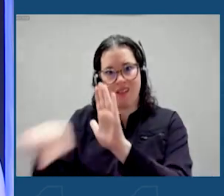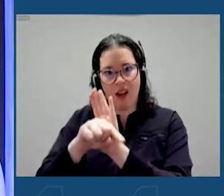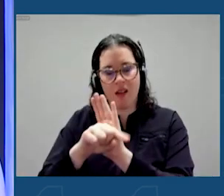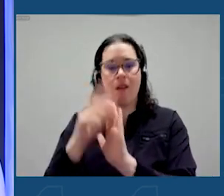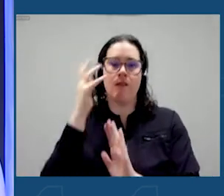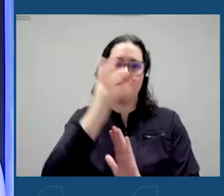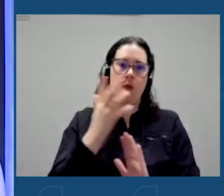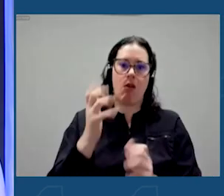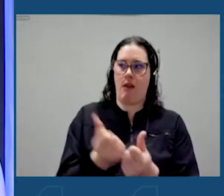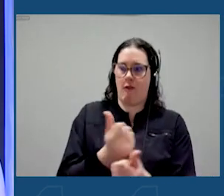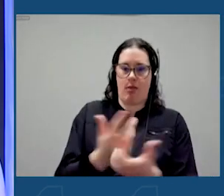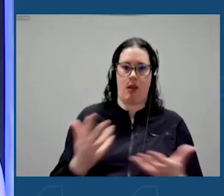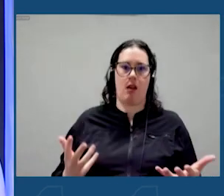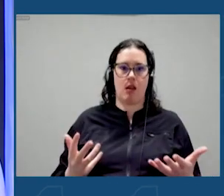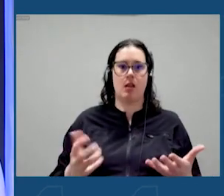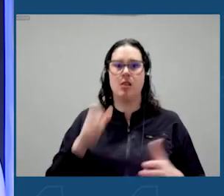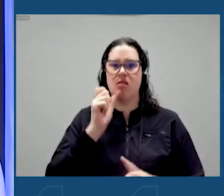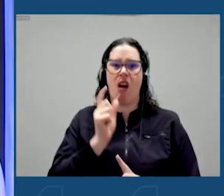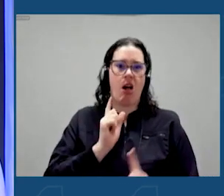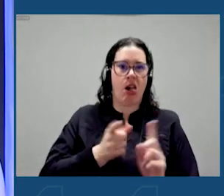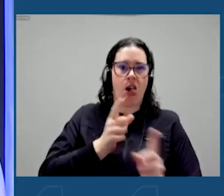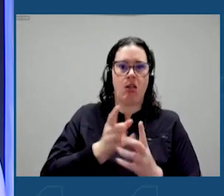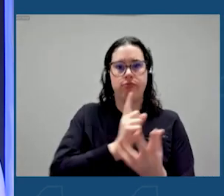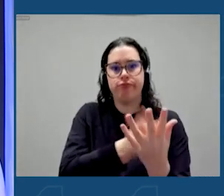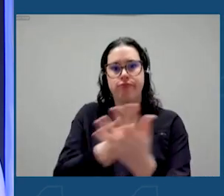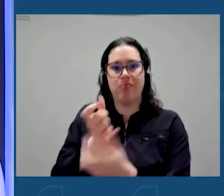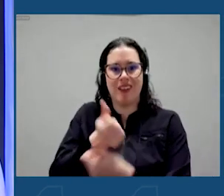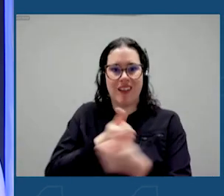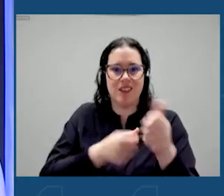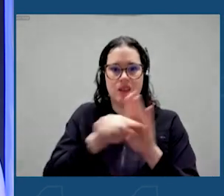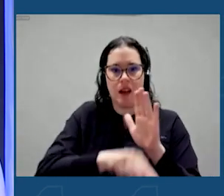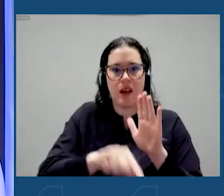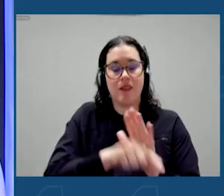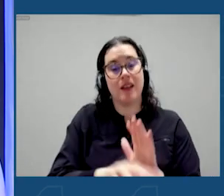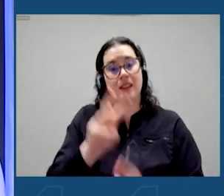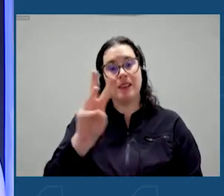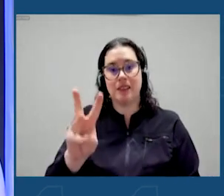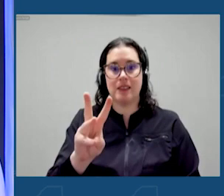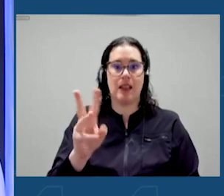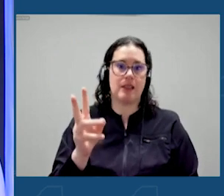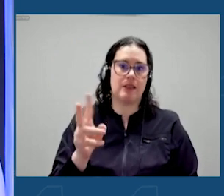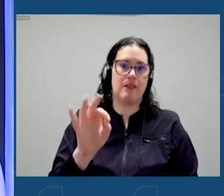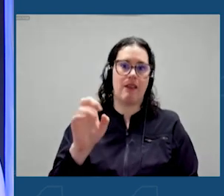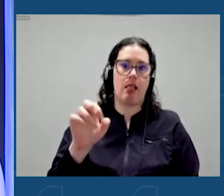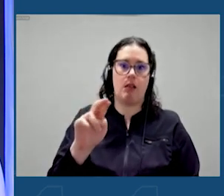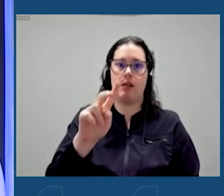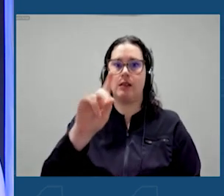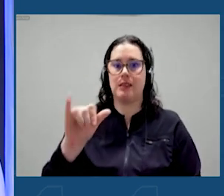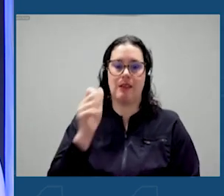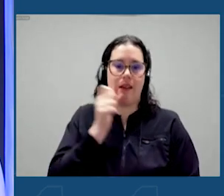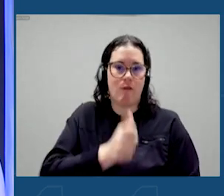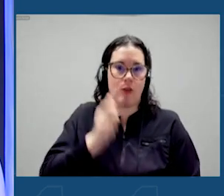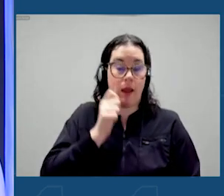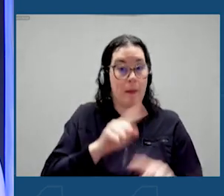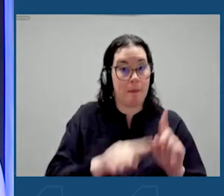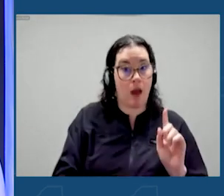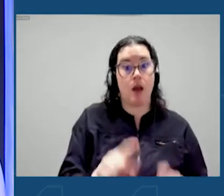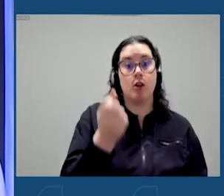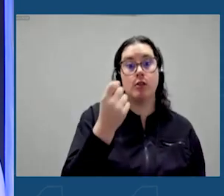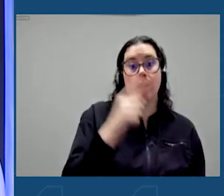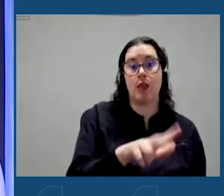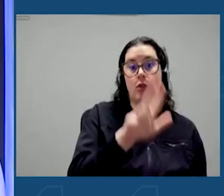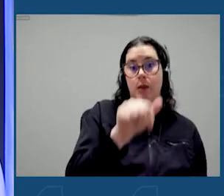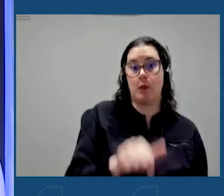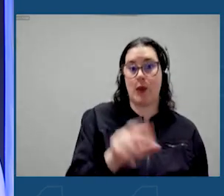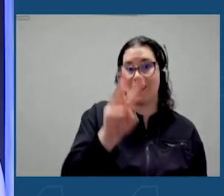Don't point every scar we have. Yes, we have a scar of 6 felonies a day on our subway system, but 3.6 million people use that same